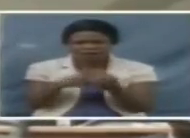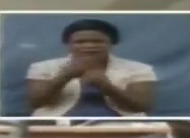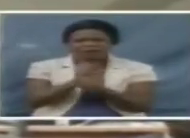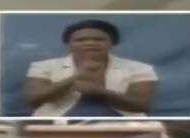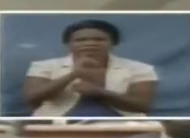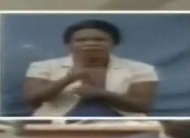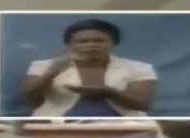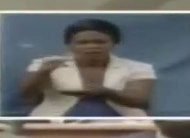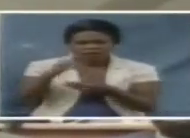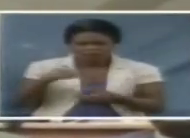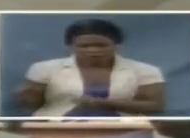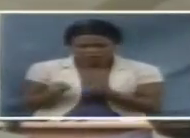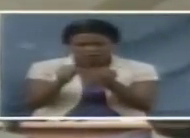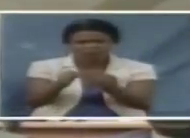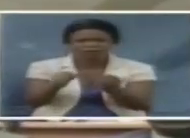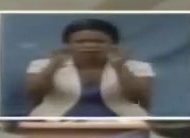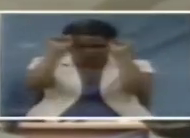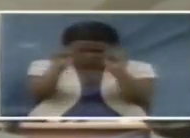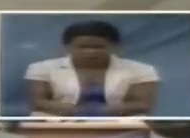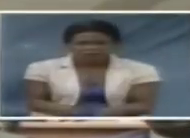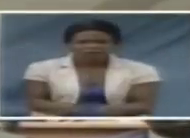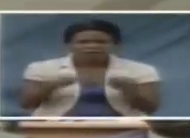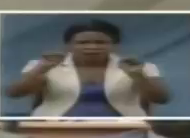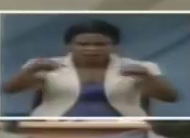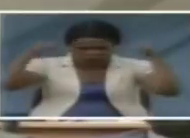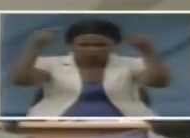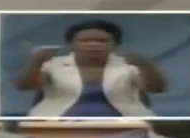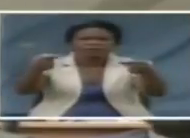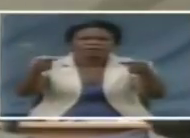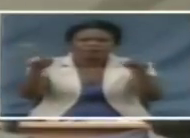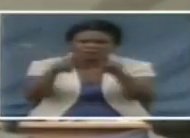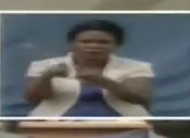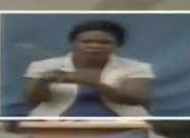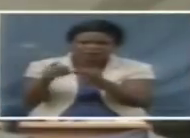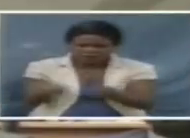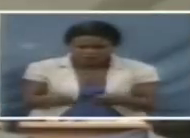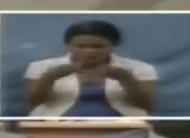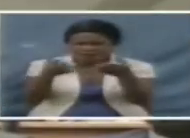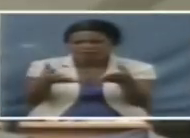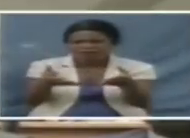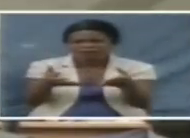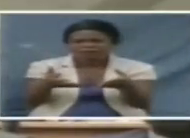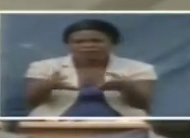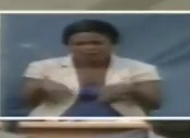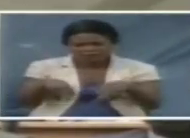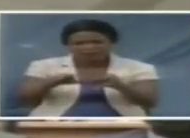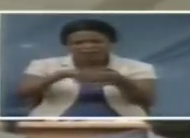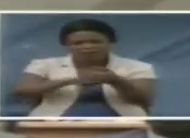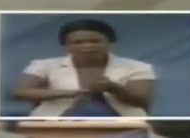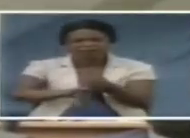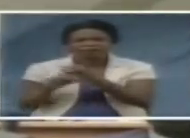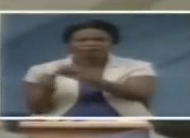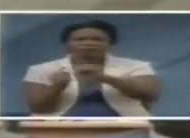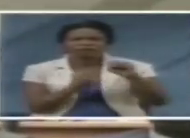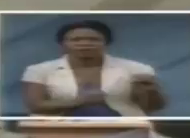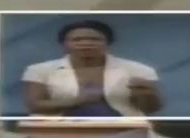to ensure a pension system that is affordable, sustainable, and offers broad